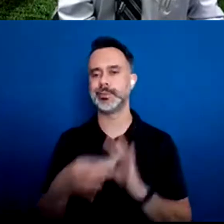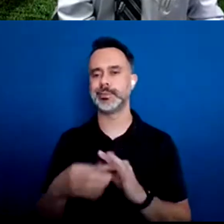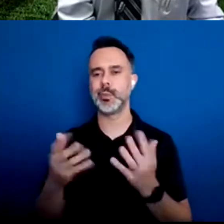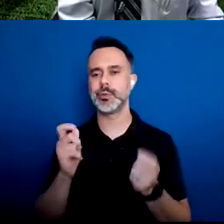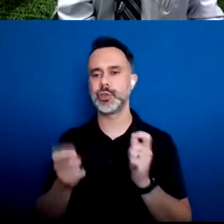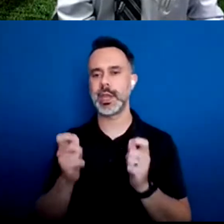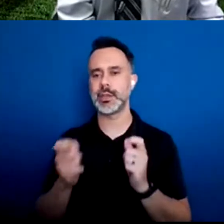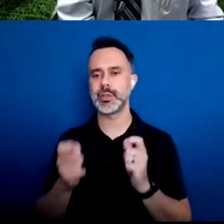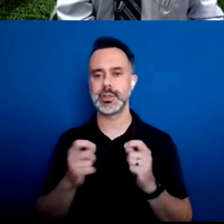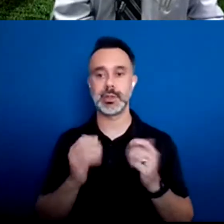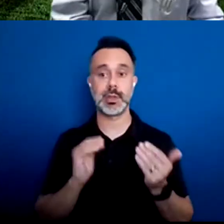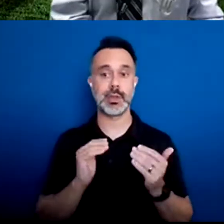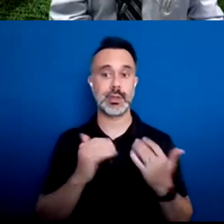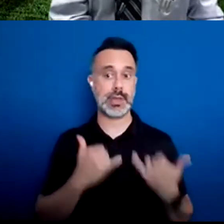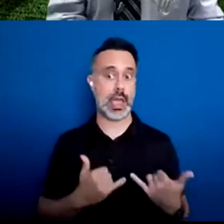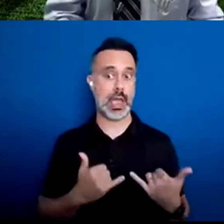month.